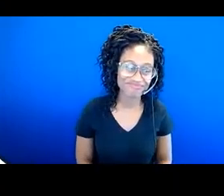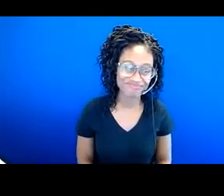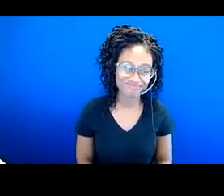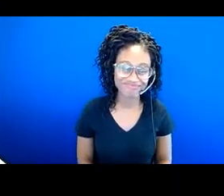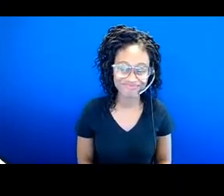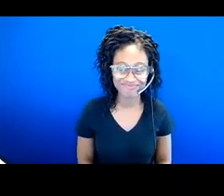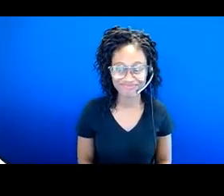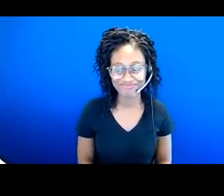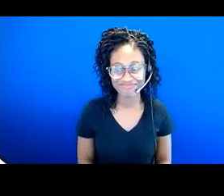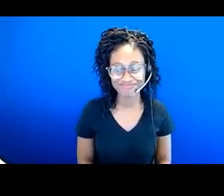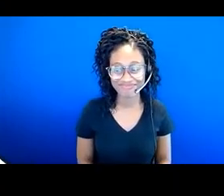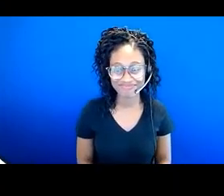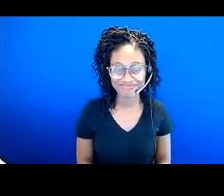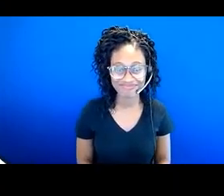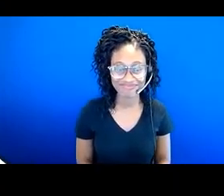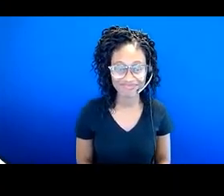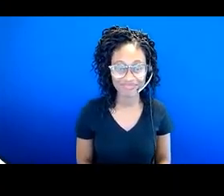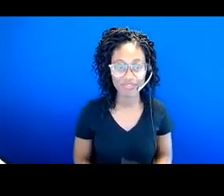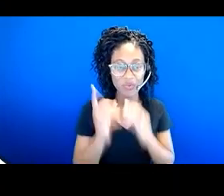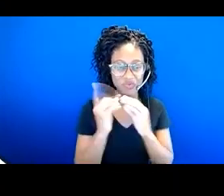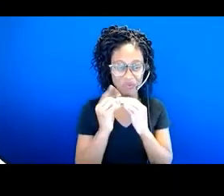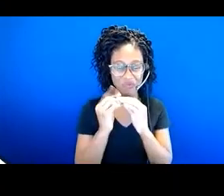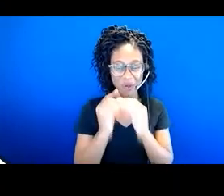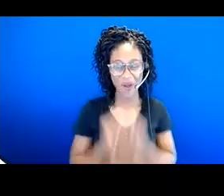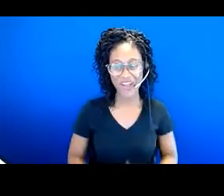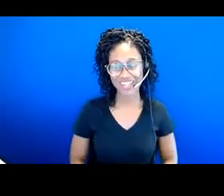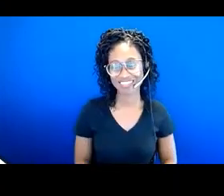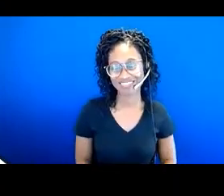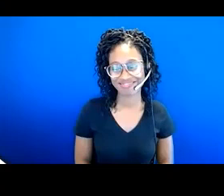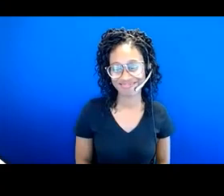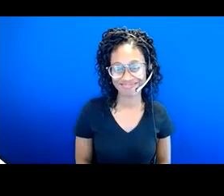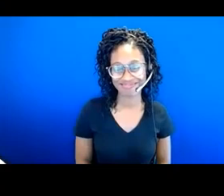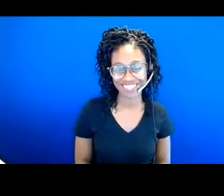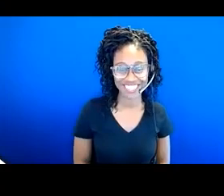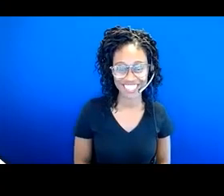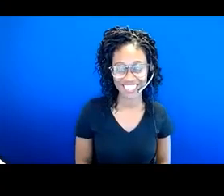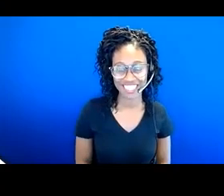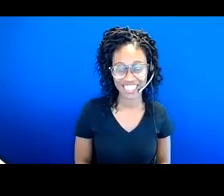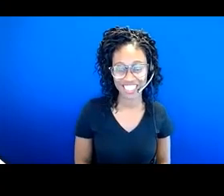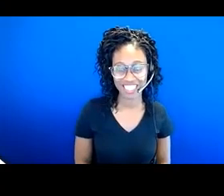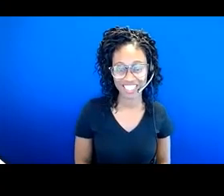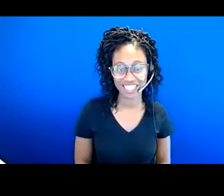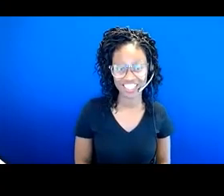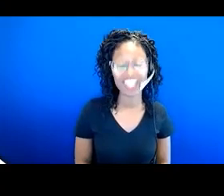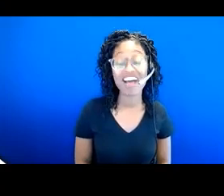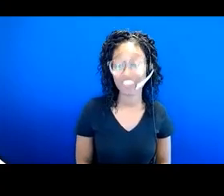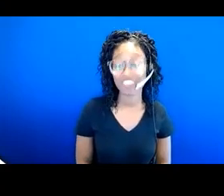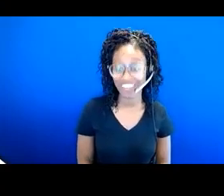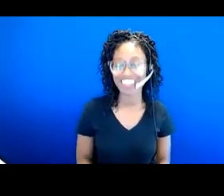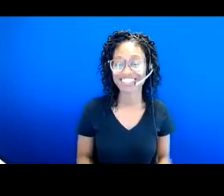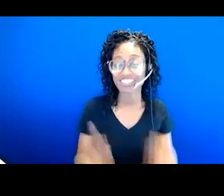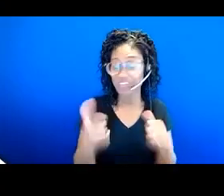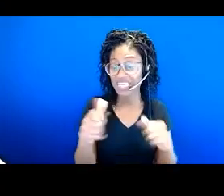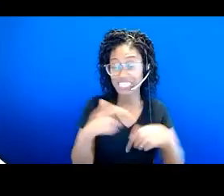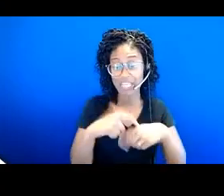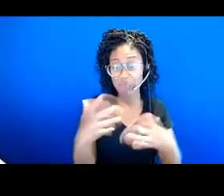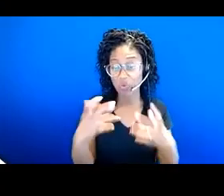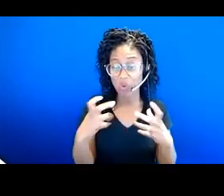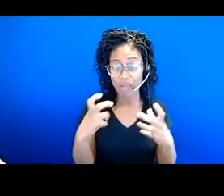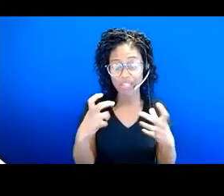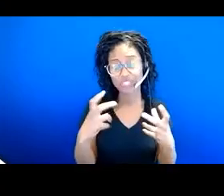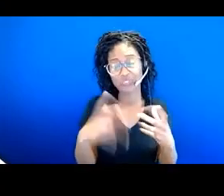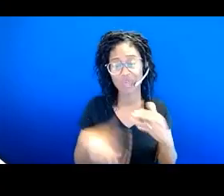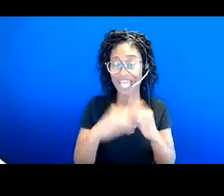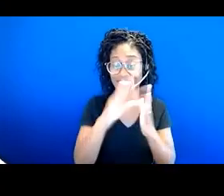And I'll just do one more, but you get the idea. At any time, you can decide that you want to add some design to the